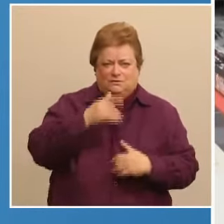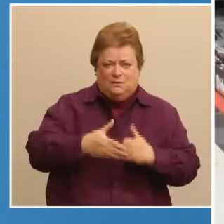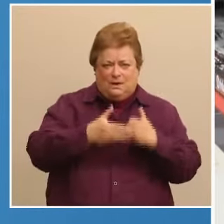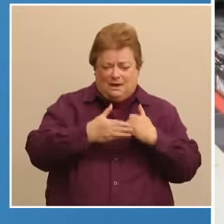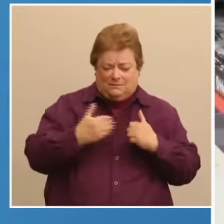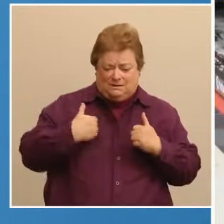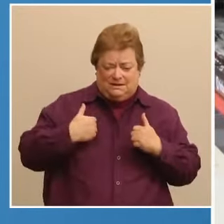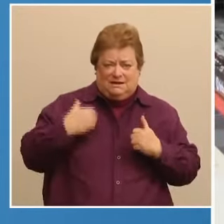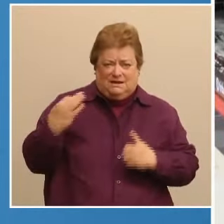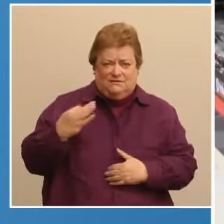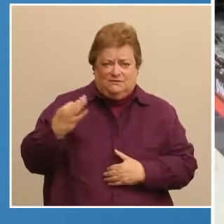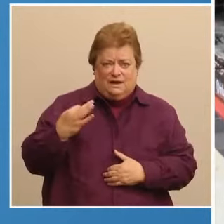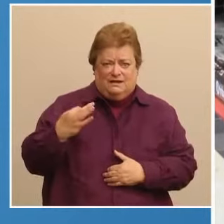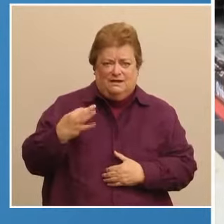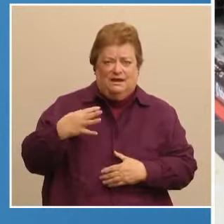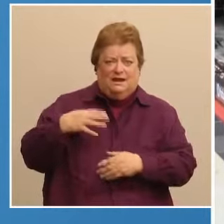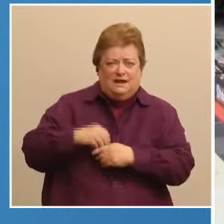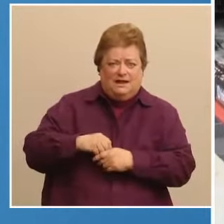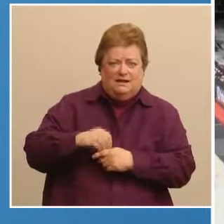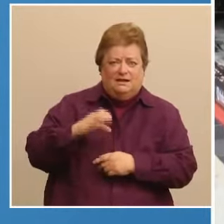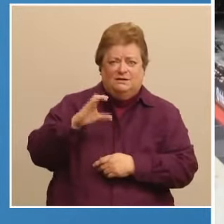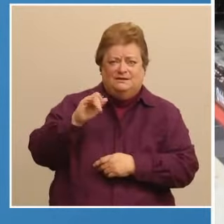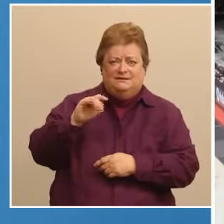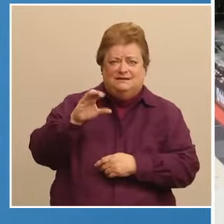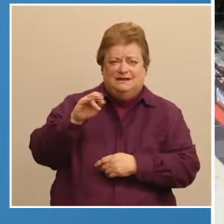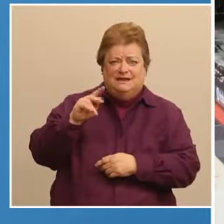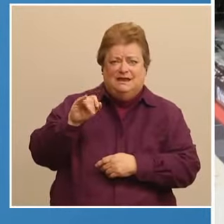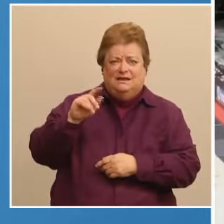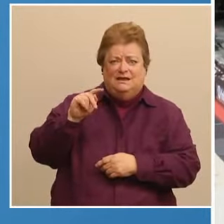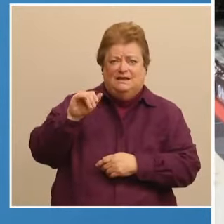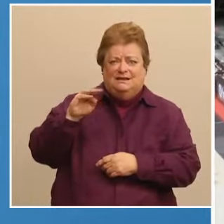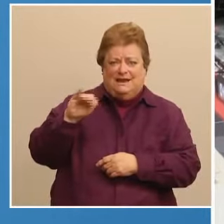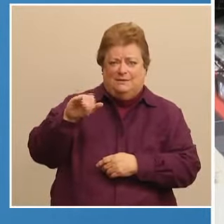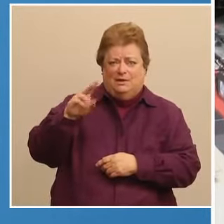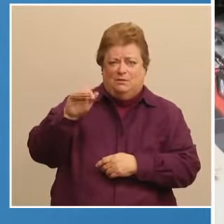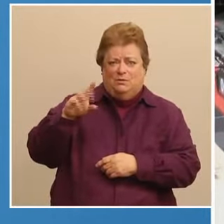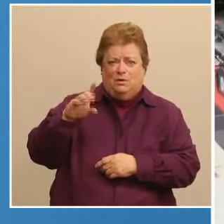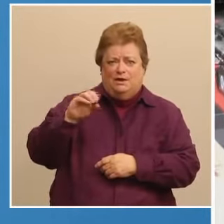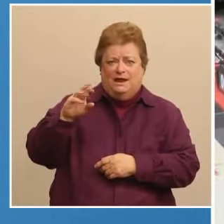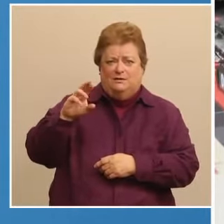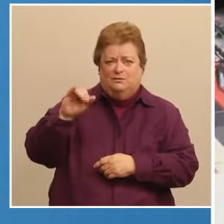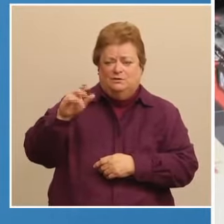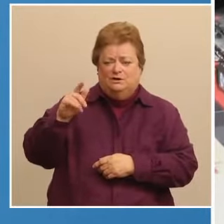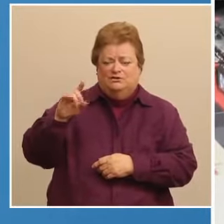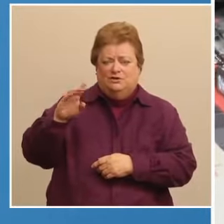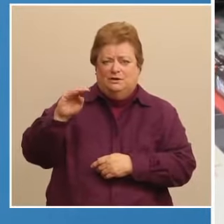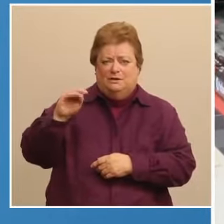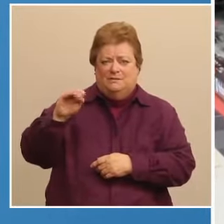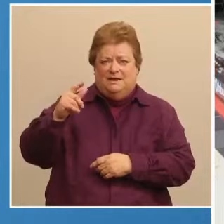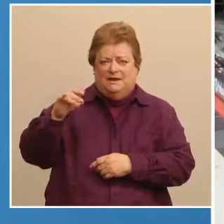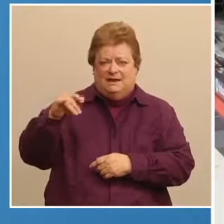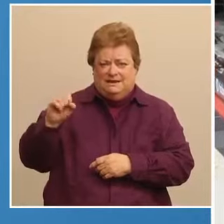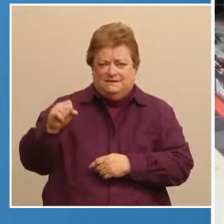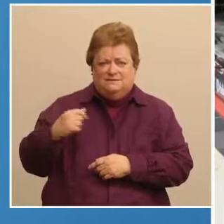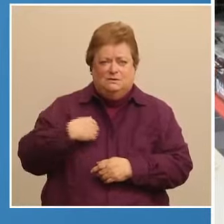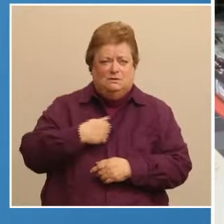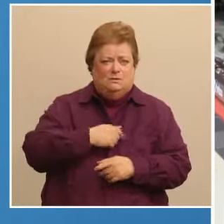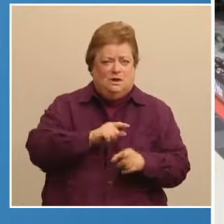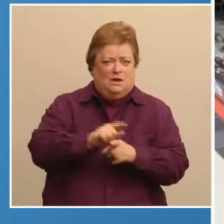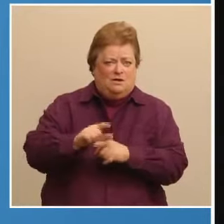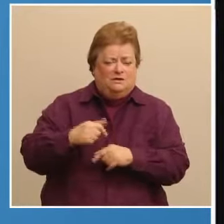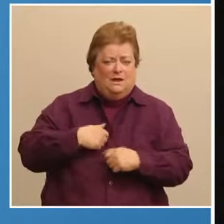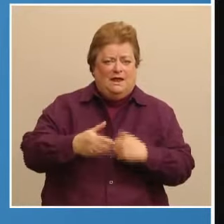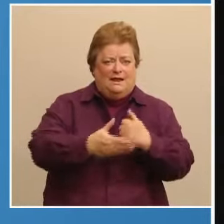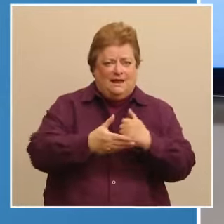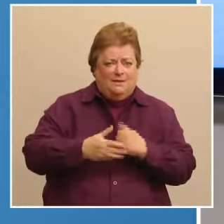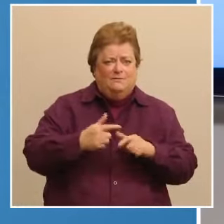Friday, also including City Council members Tammy Ward and Richard McGinnis. We also had valuable assistance from